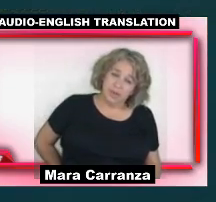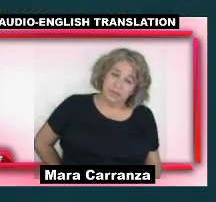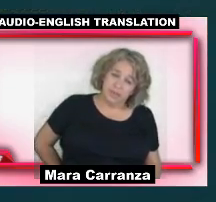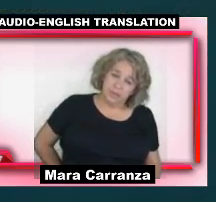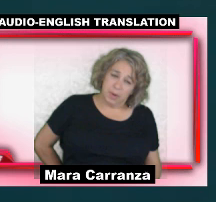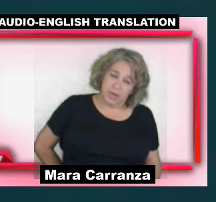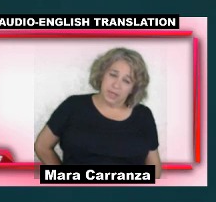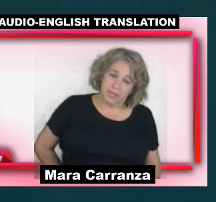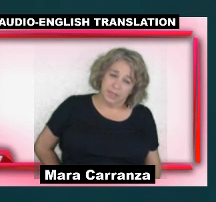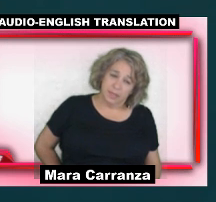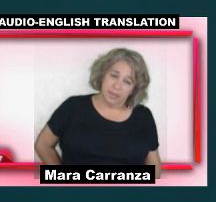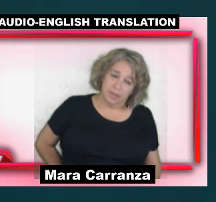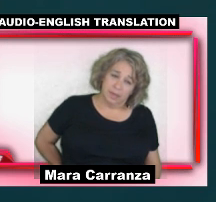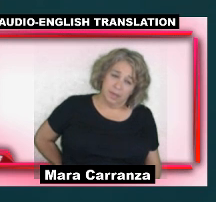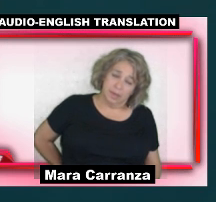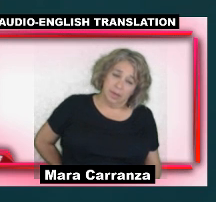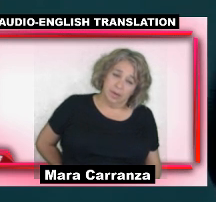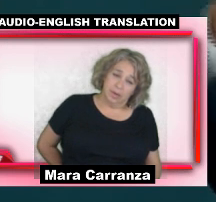Regarding the first part,